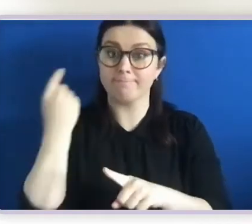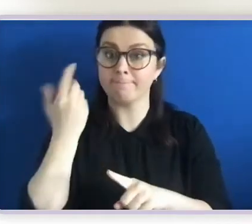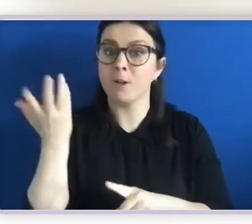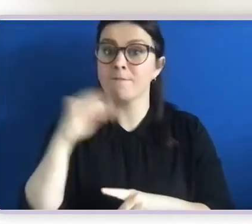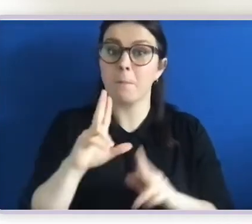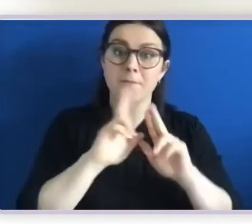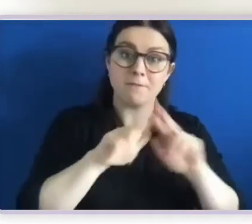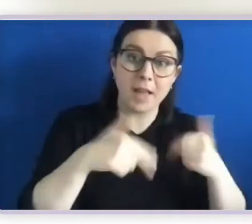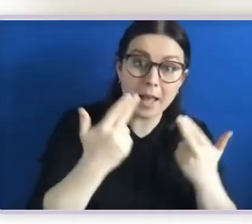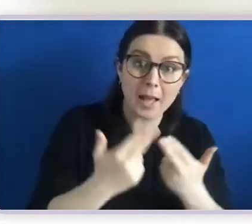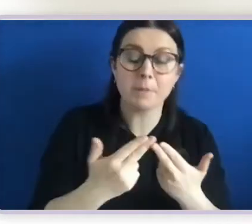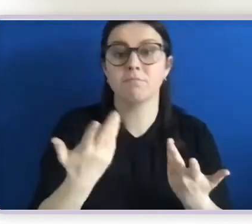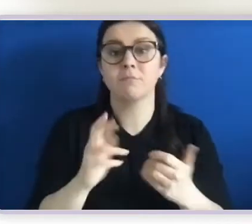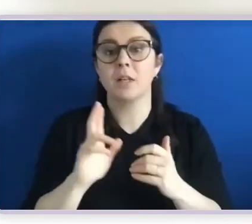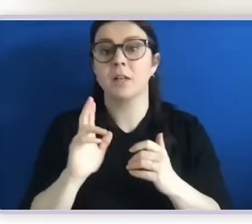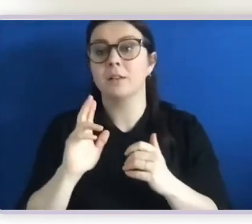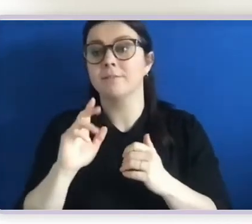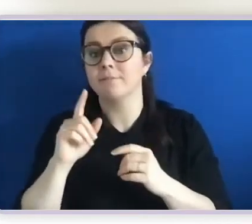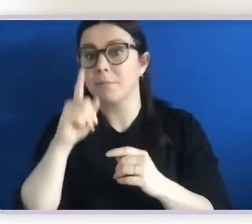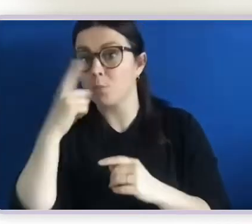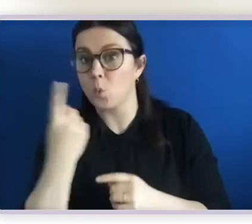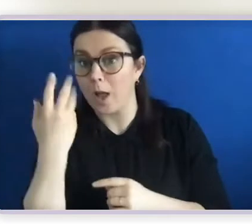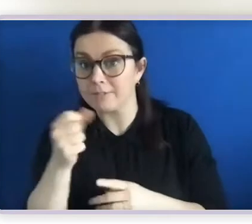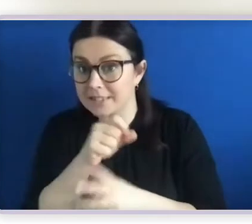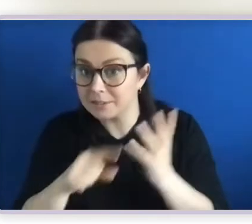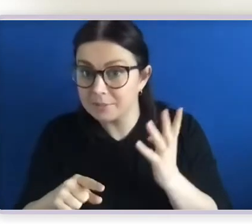disabilities, and we expect that to continue.